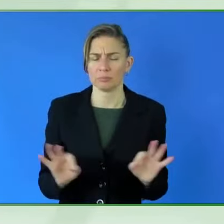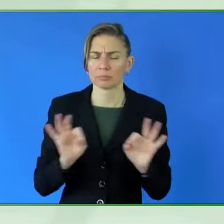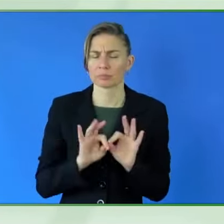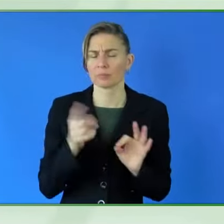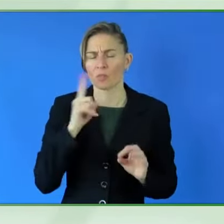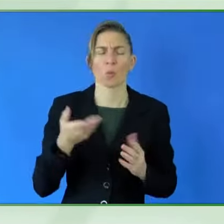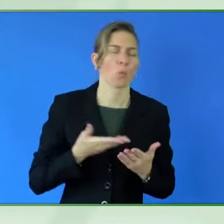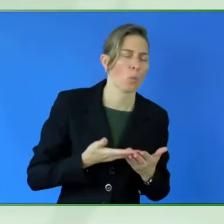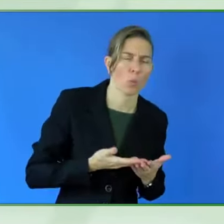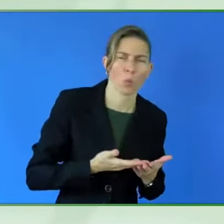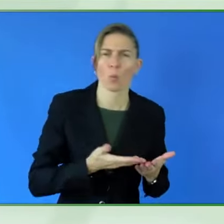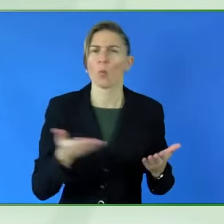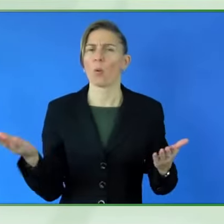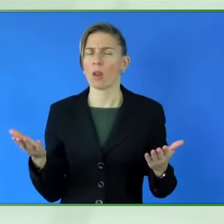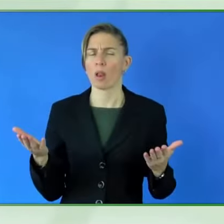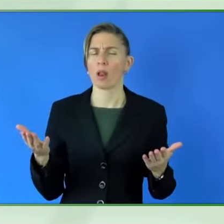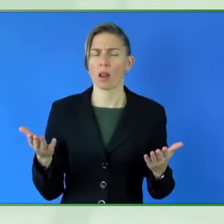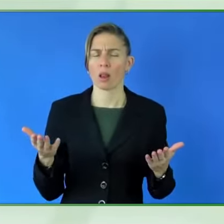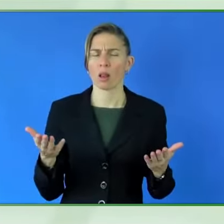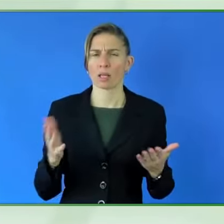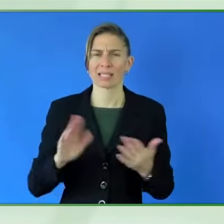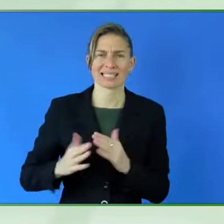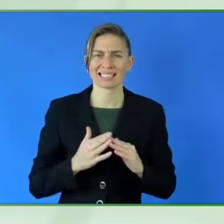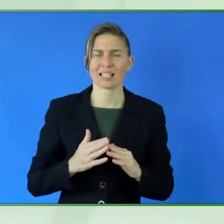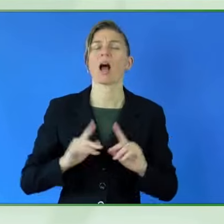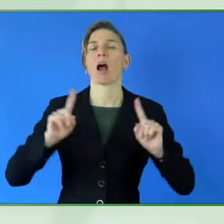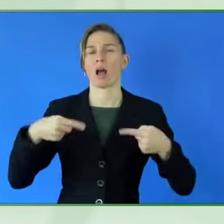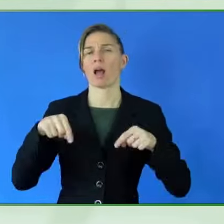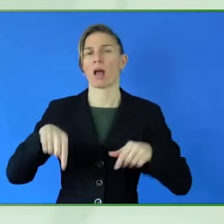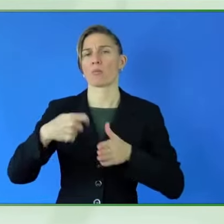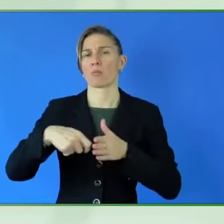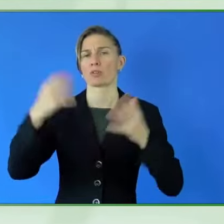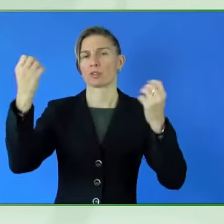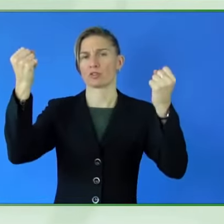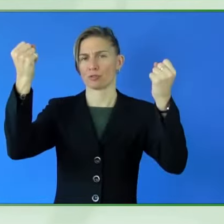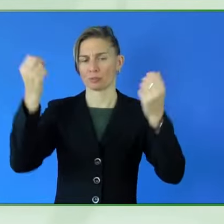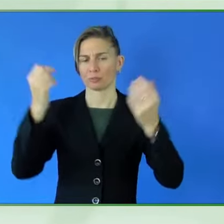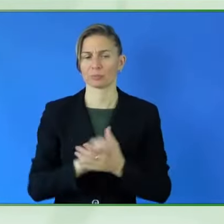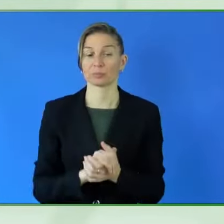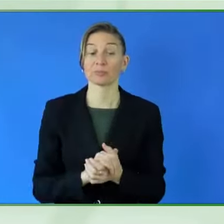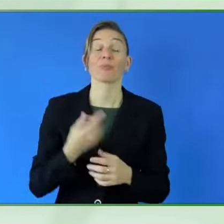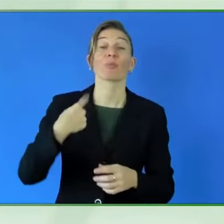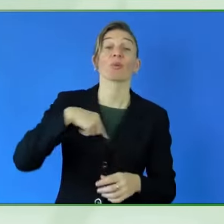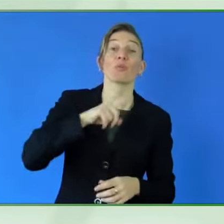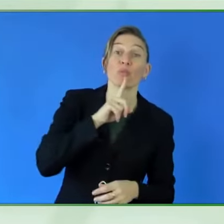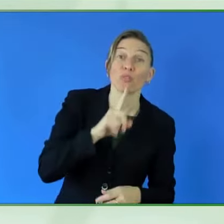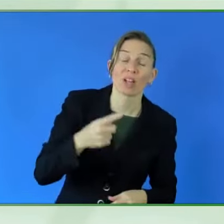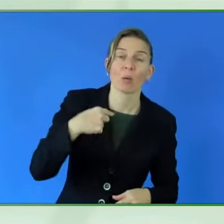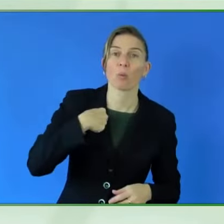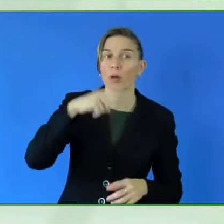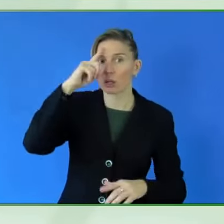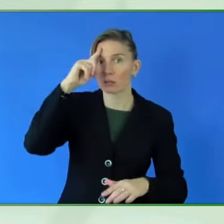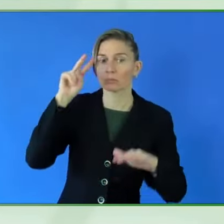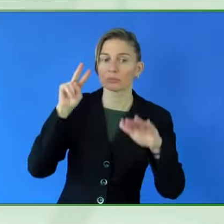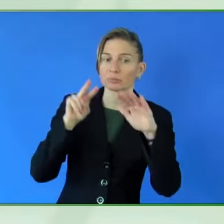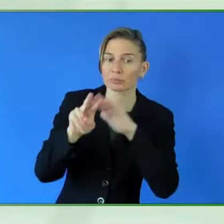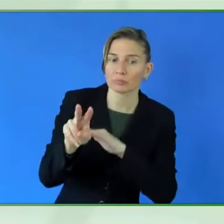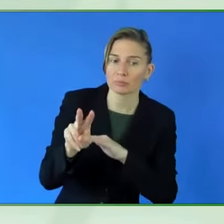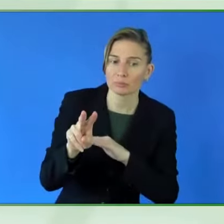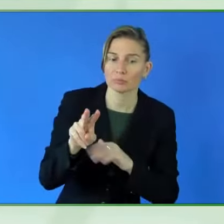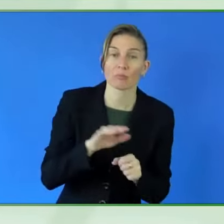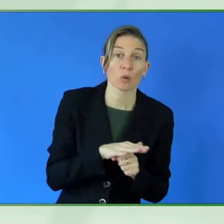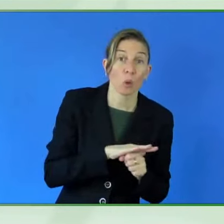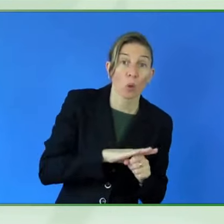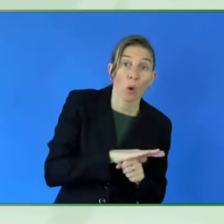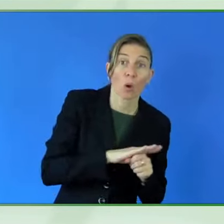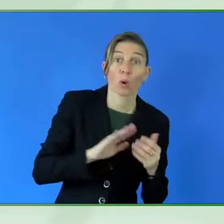this project. And even though we expected initially that these local communities will be more or less the